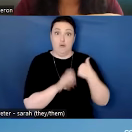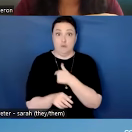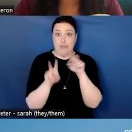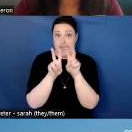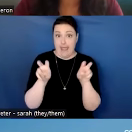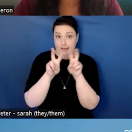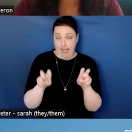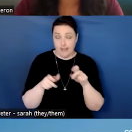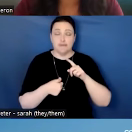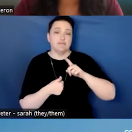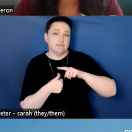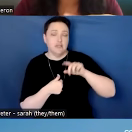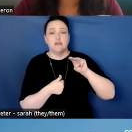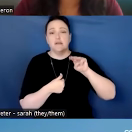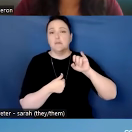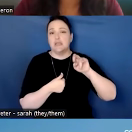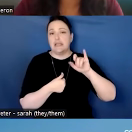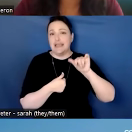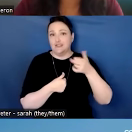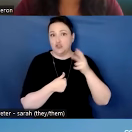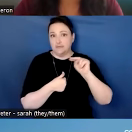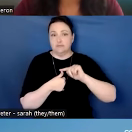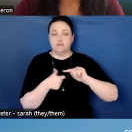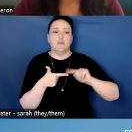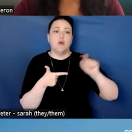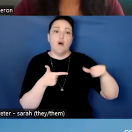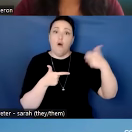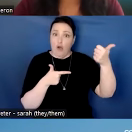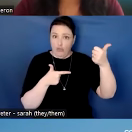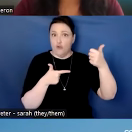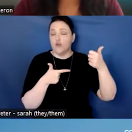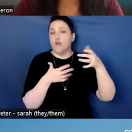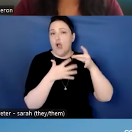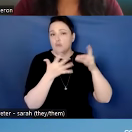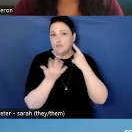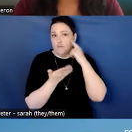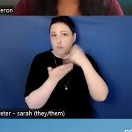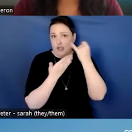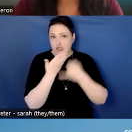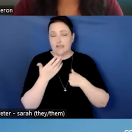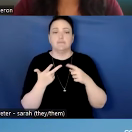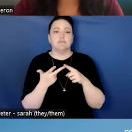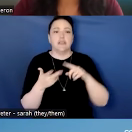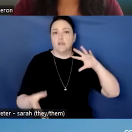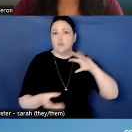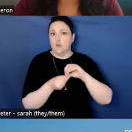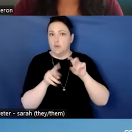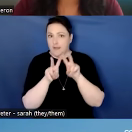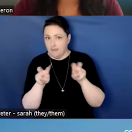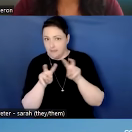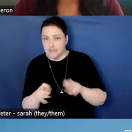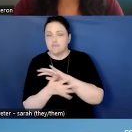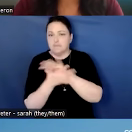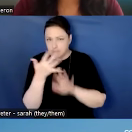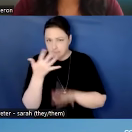your mitigation measures, alternatives to the projects, cumulative analysis. All of that's going to be in the